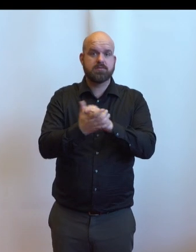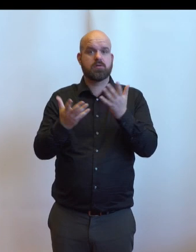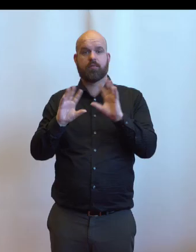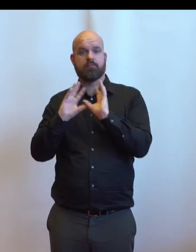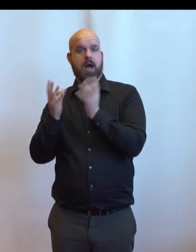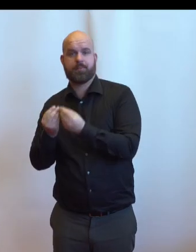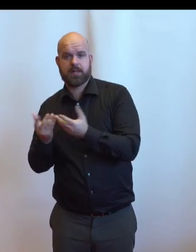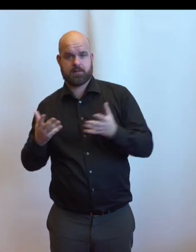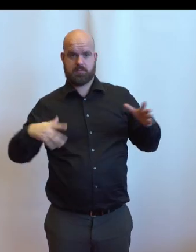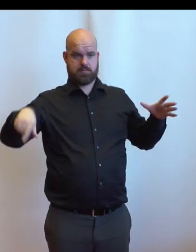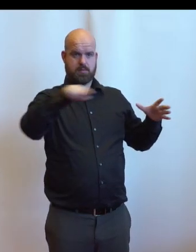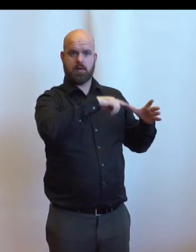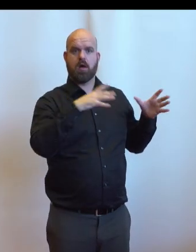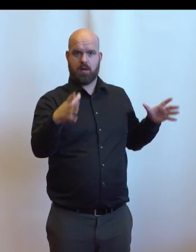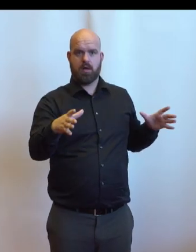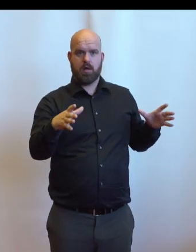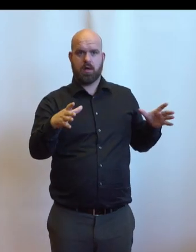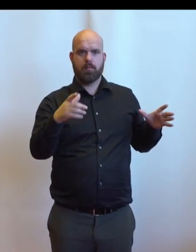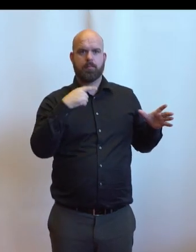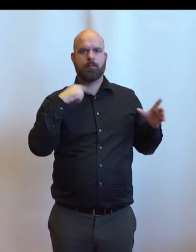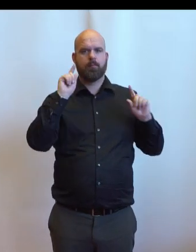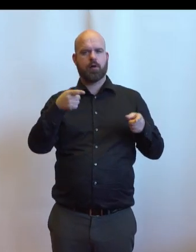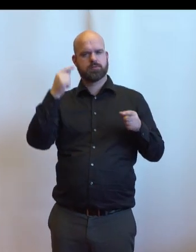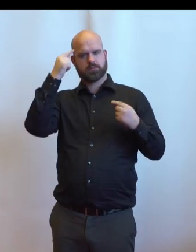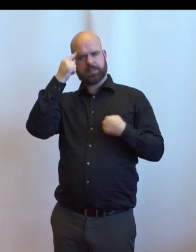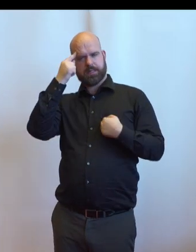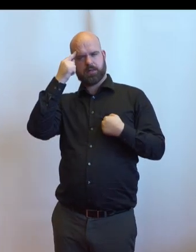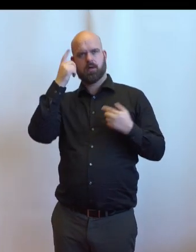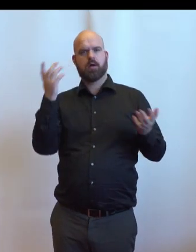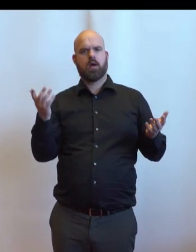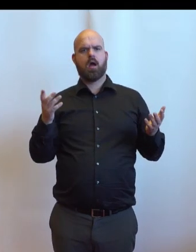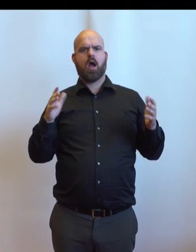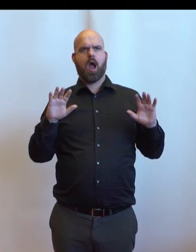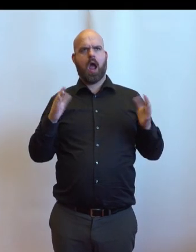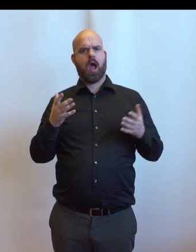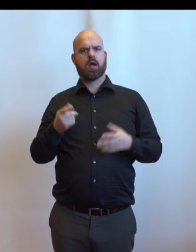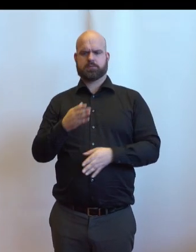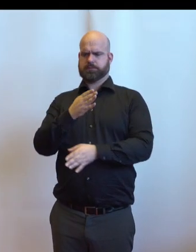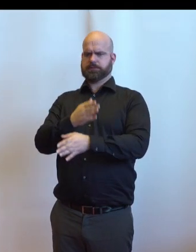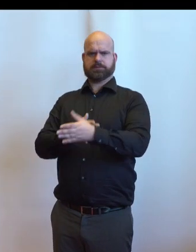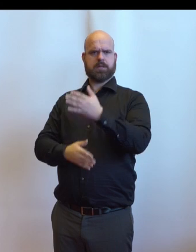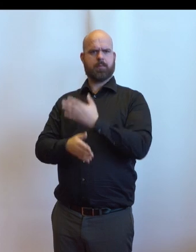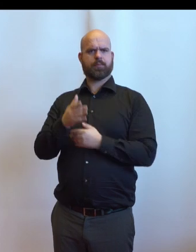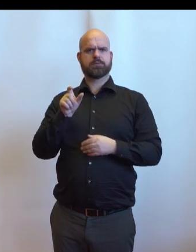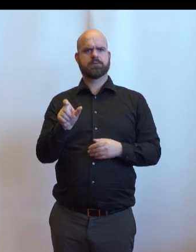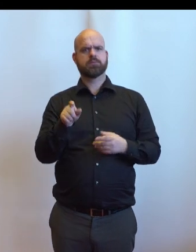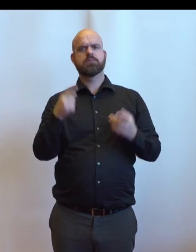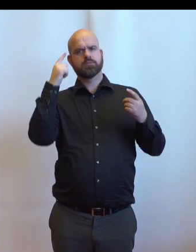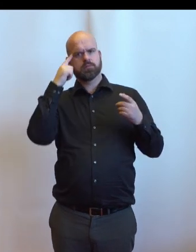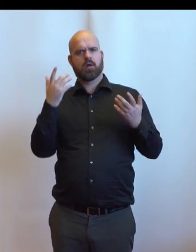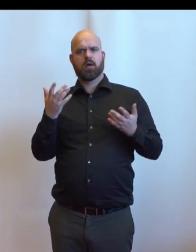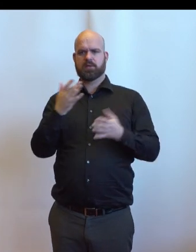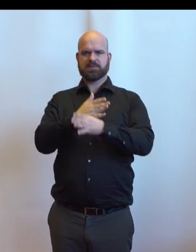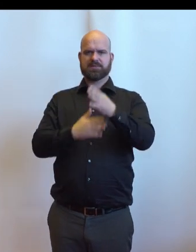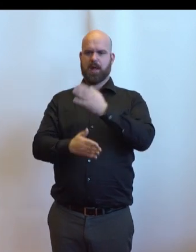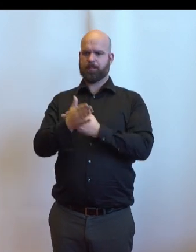benefits. So if we start looking at things like situational disabilities, so being temporarily unable to do something, maybe because you're carrying something,